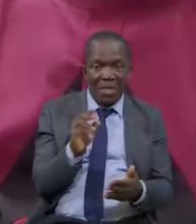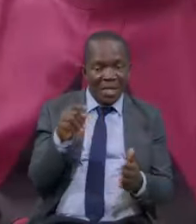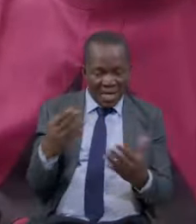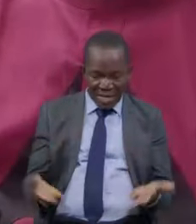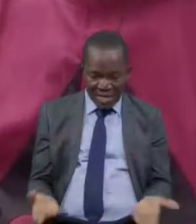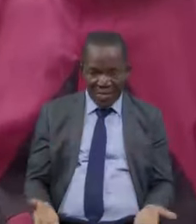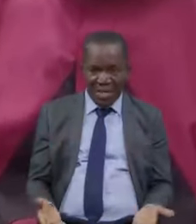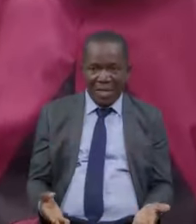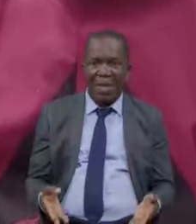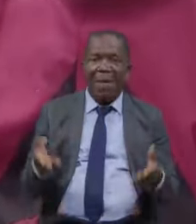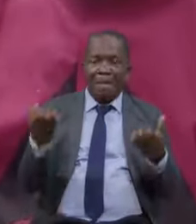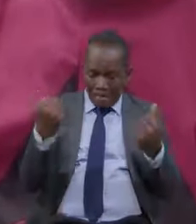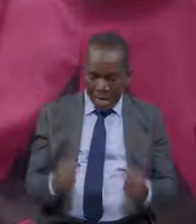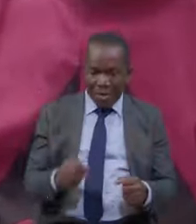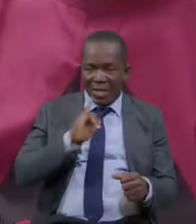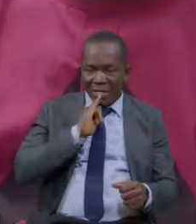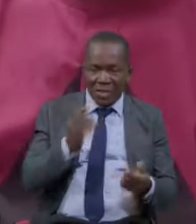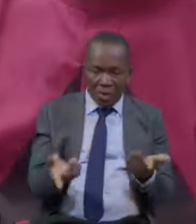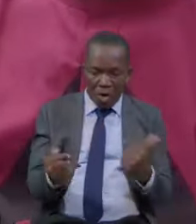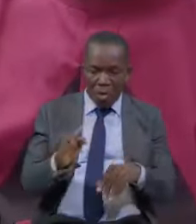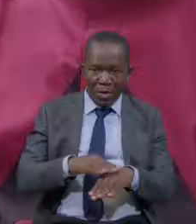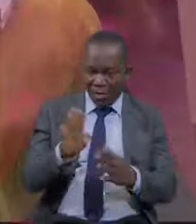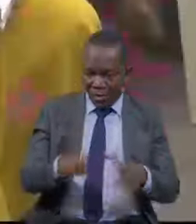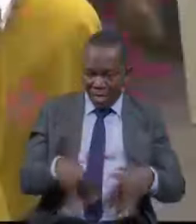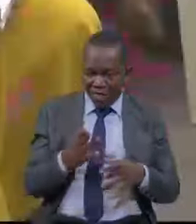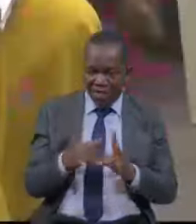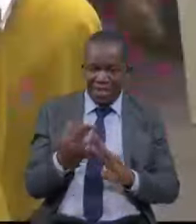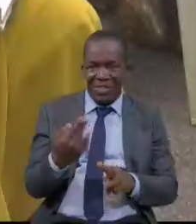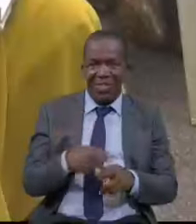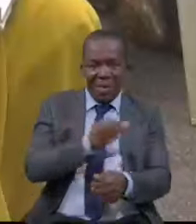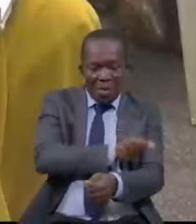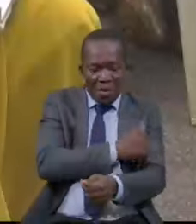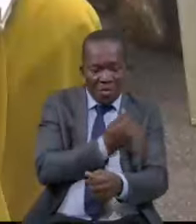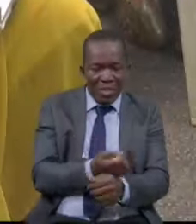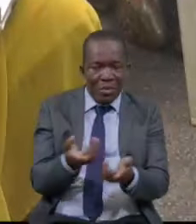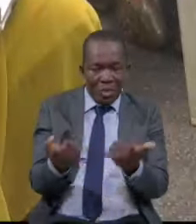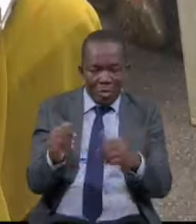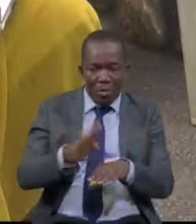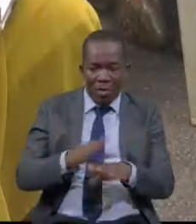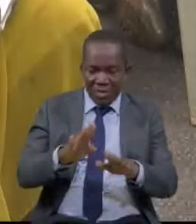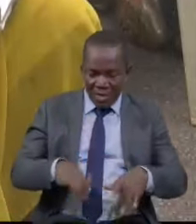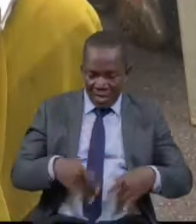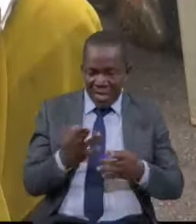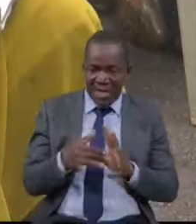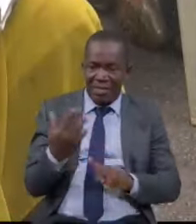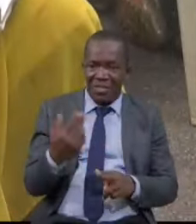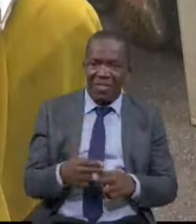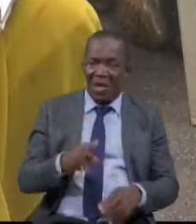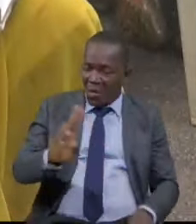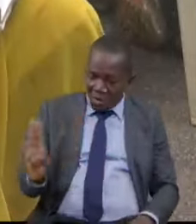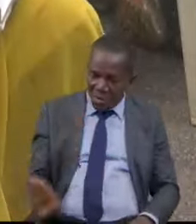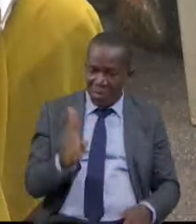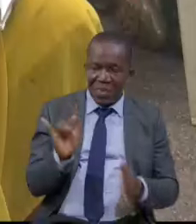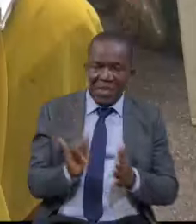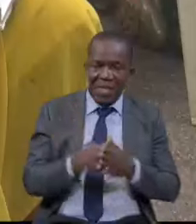you. Yeah. Authority is coming to you. Use the power that he gives you,